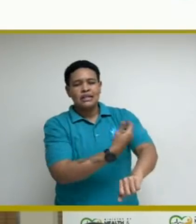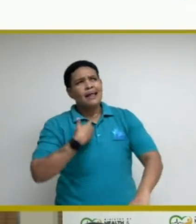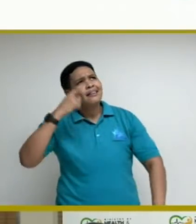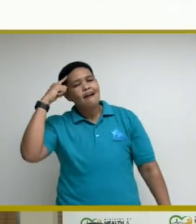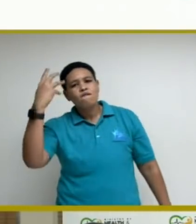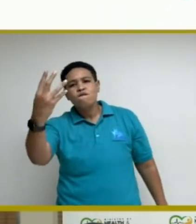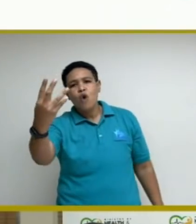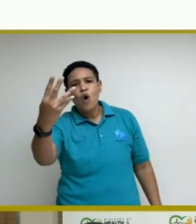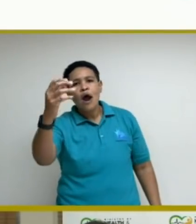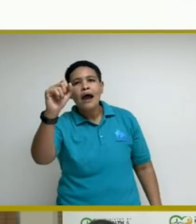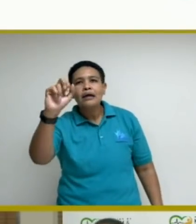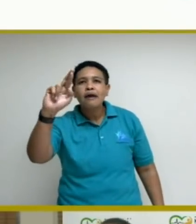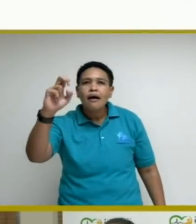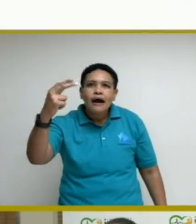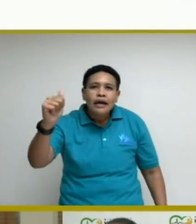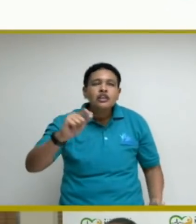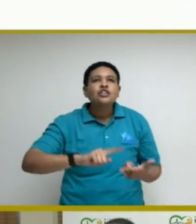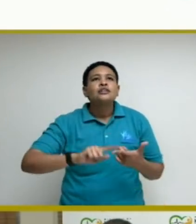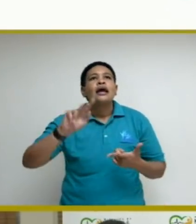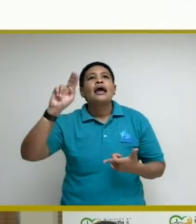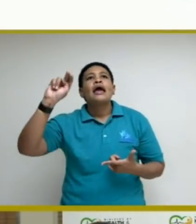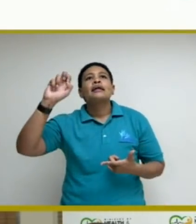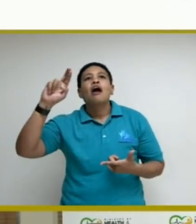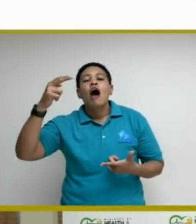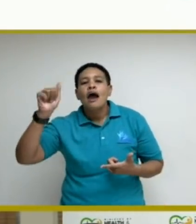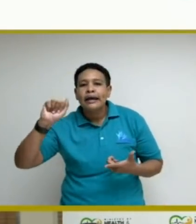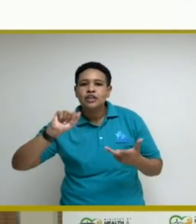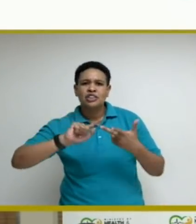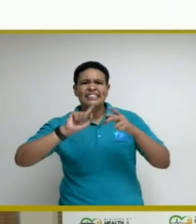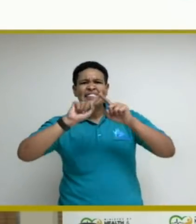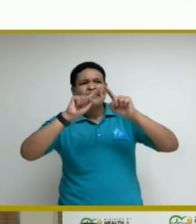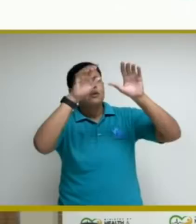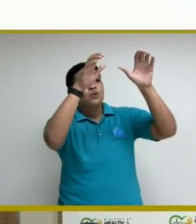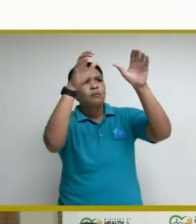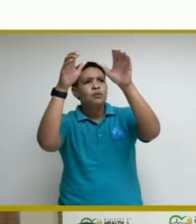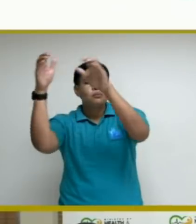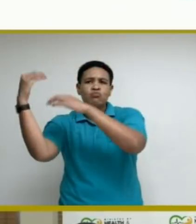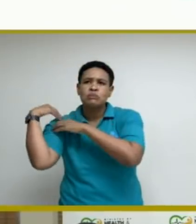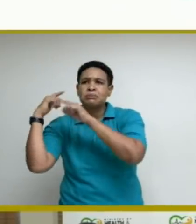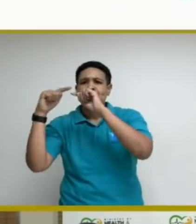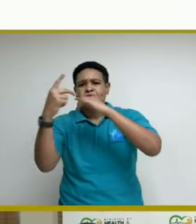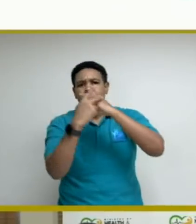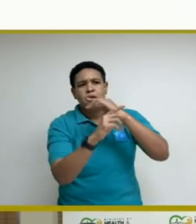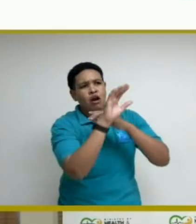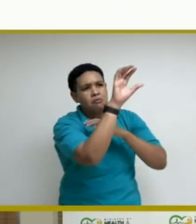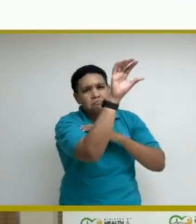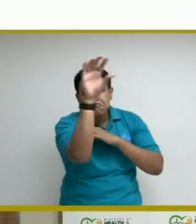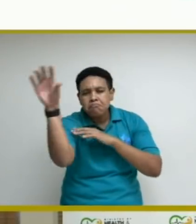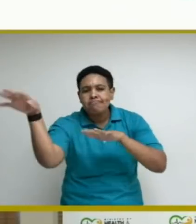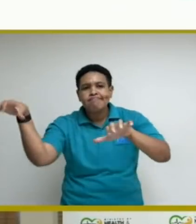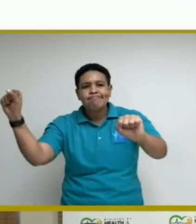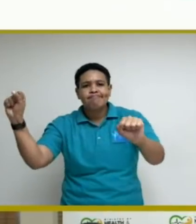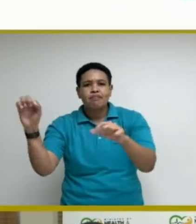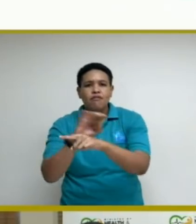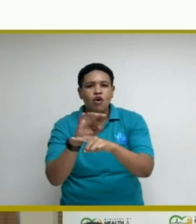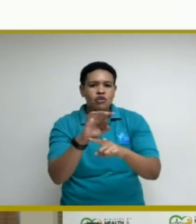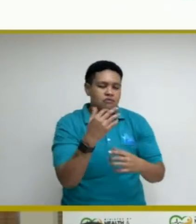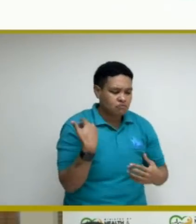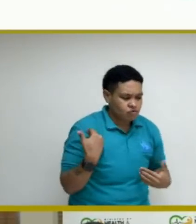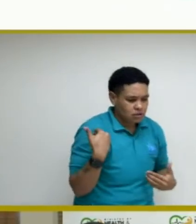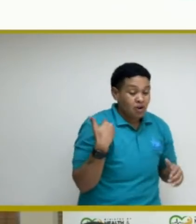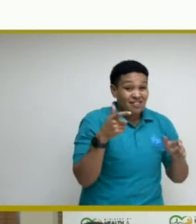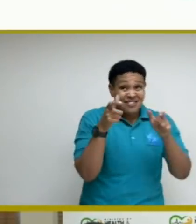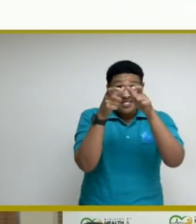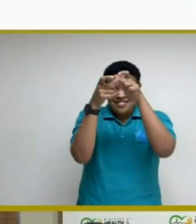so the operational function of healthcare delivery is undertaken by these regional health authorities. And under the